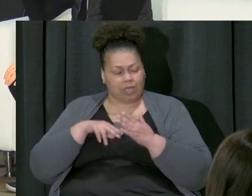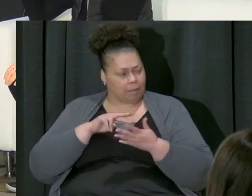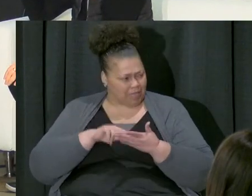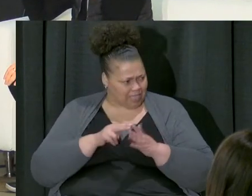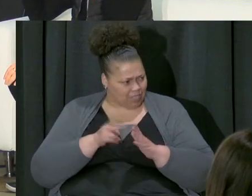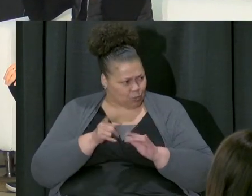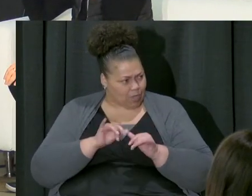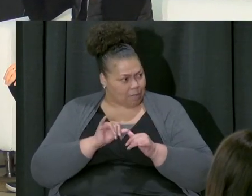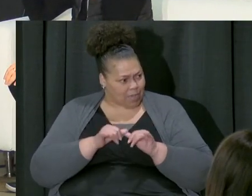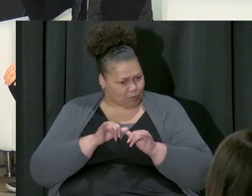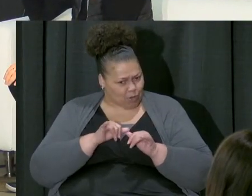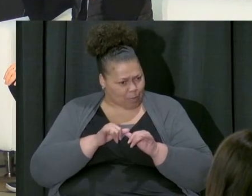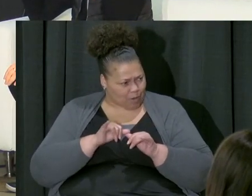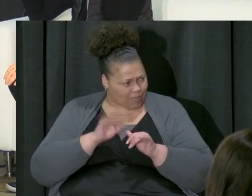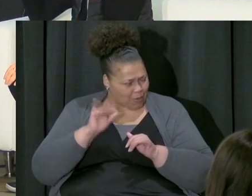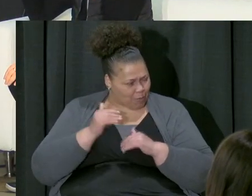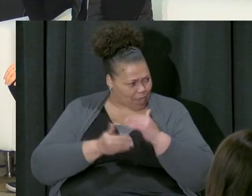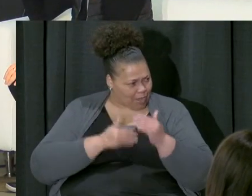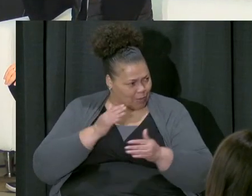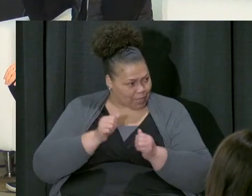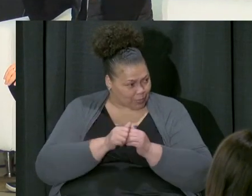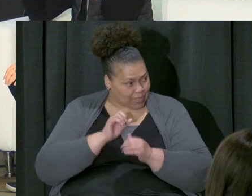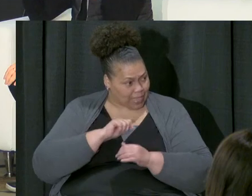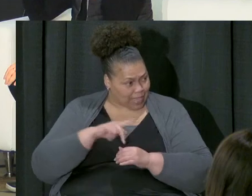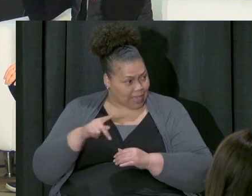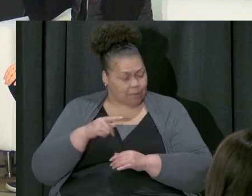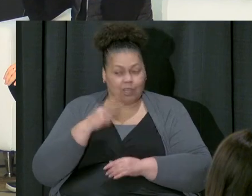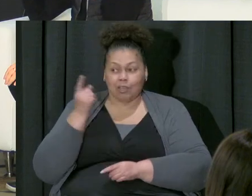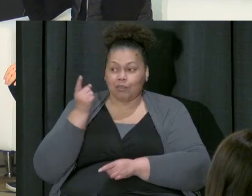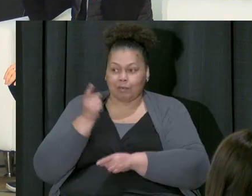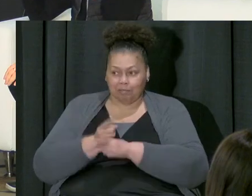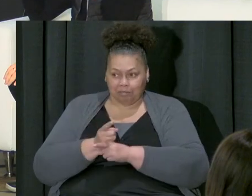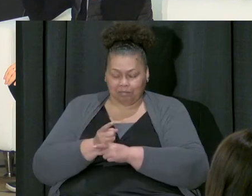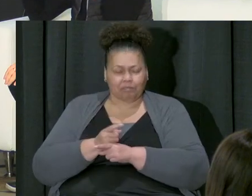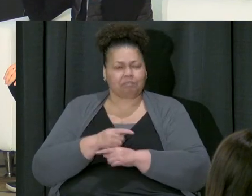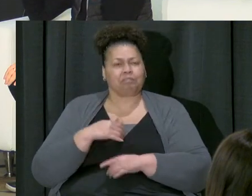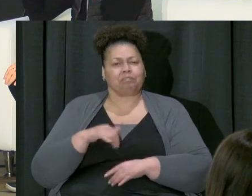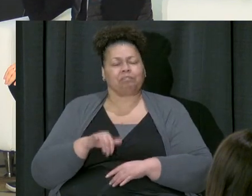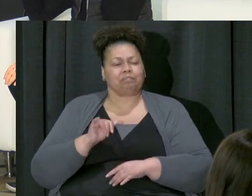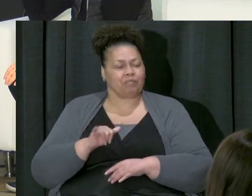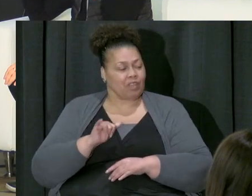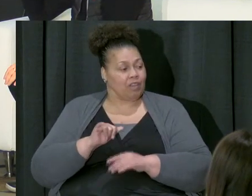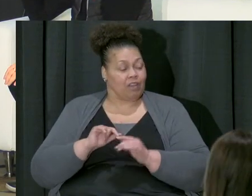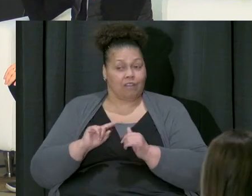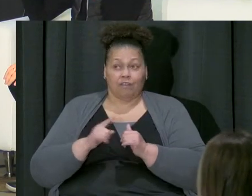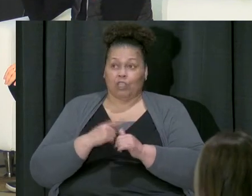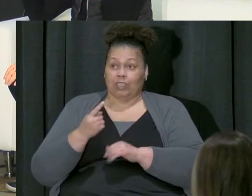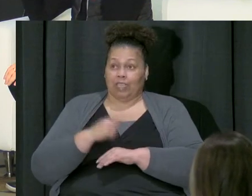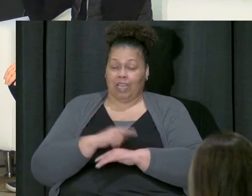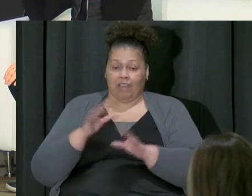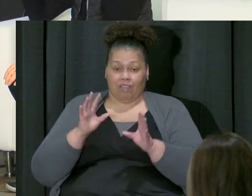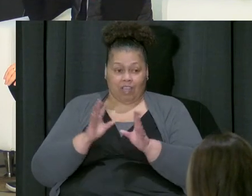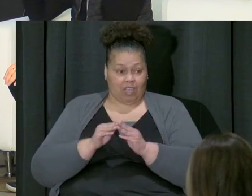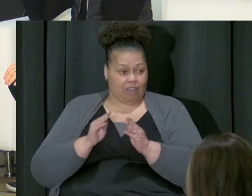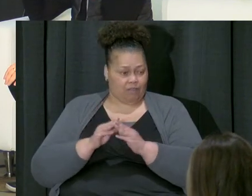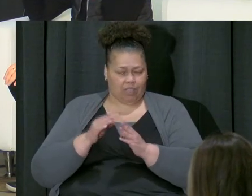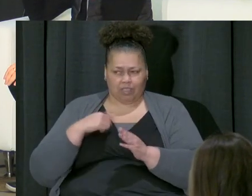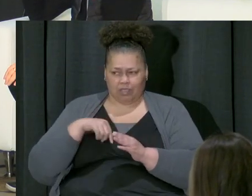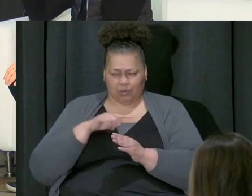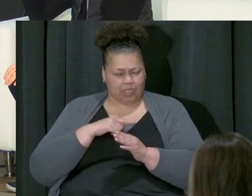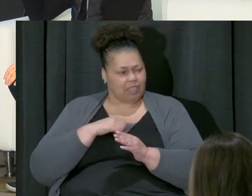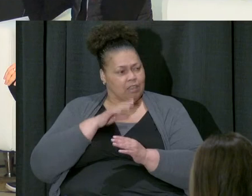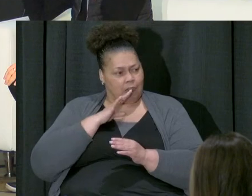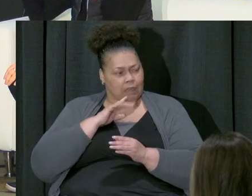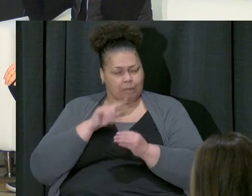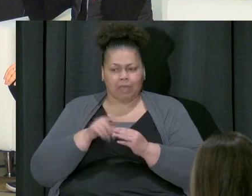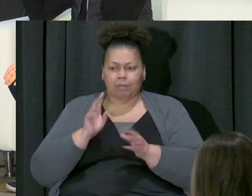do. Great. I think something very important, because we talked about this from day one of the conference, and that is the inclusion of users, the